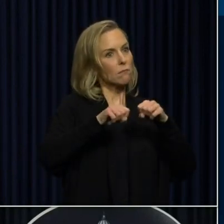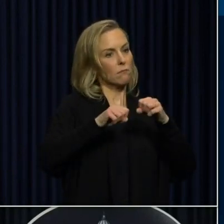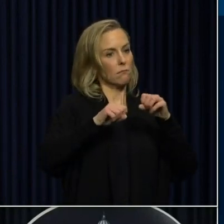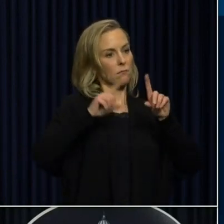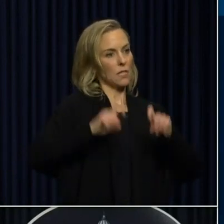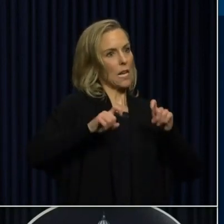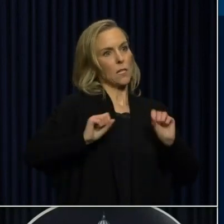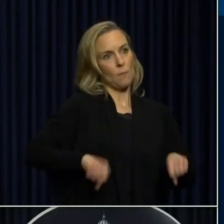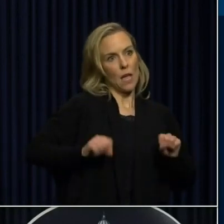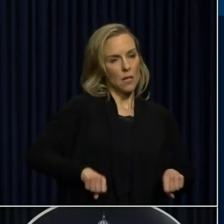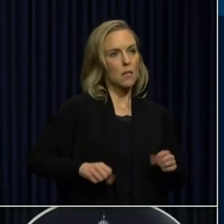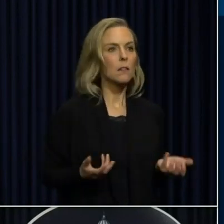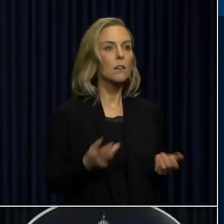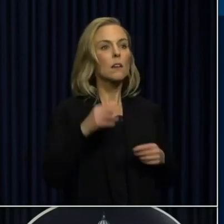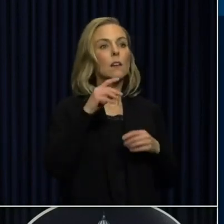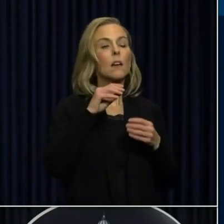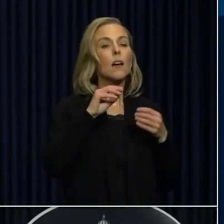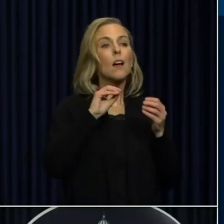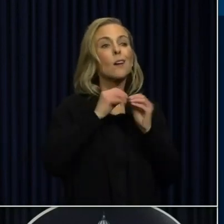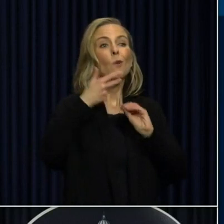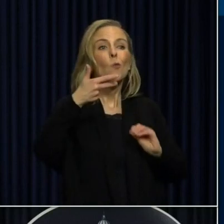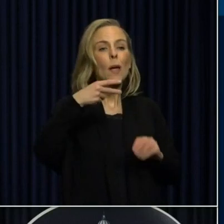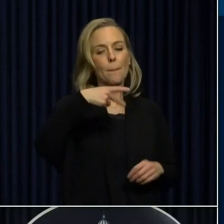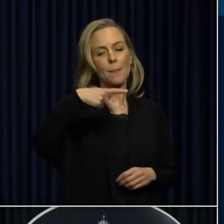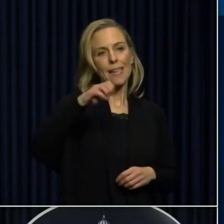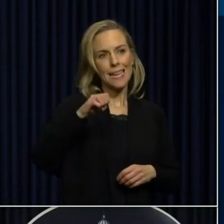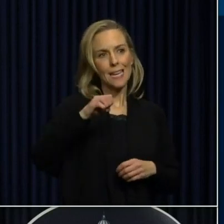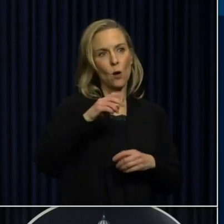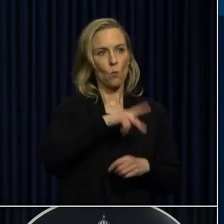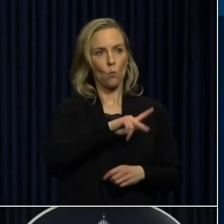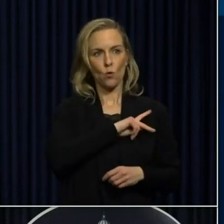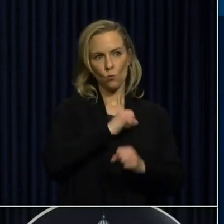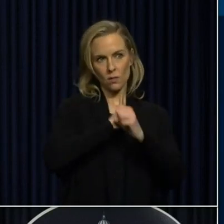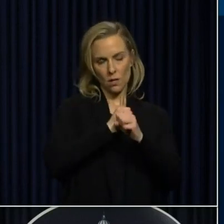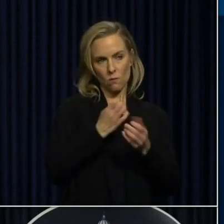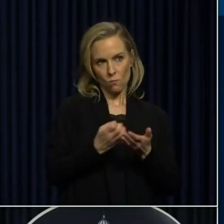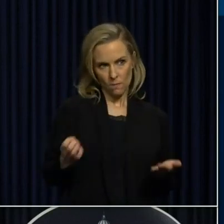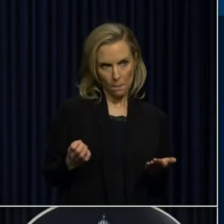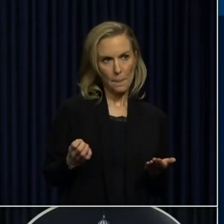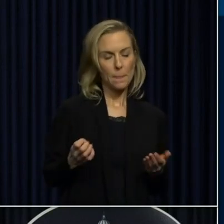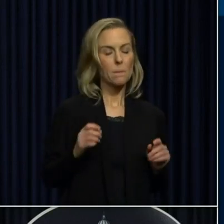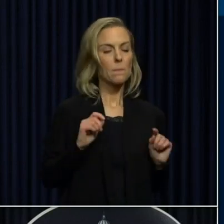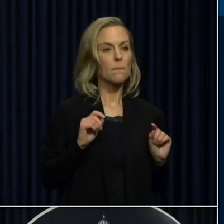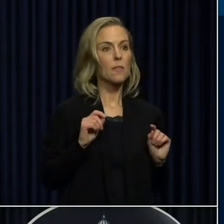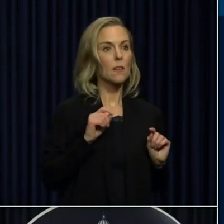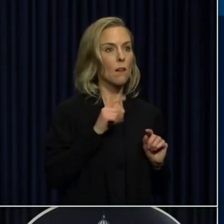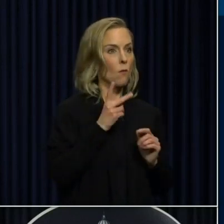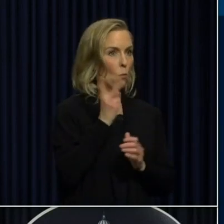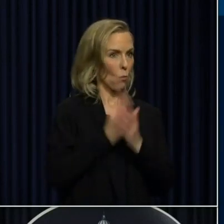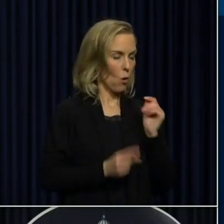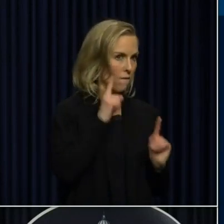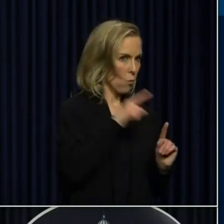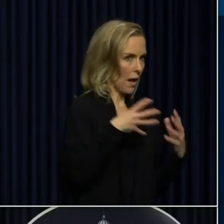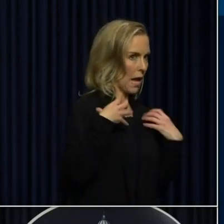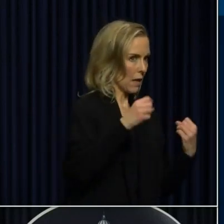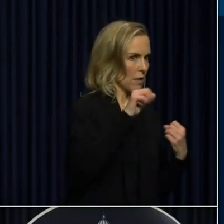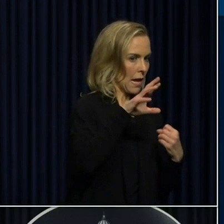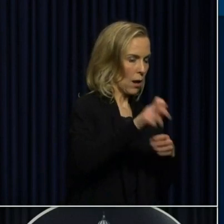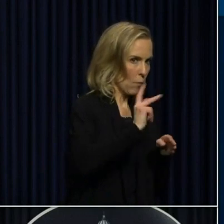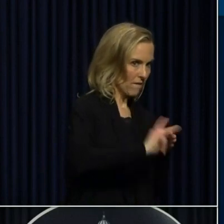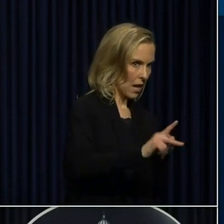three is PPE, personal protective equipment. That will be both for our healthcare